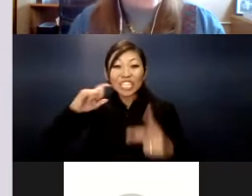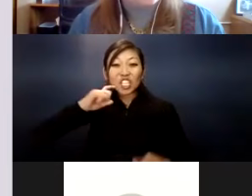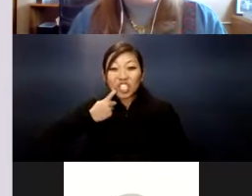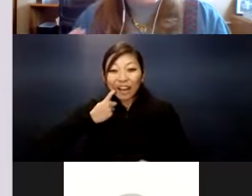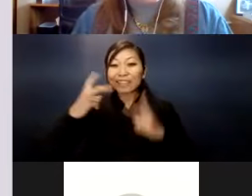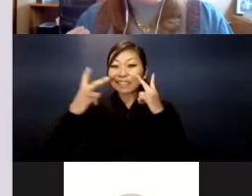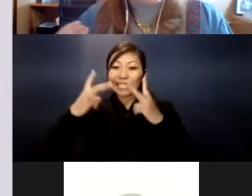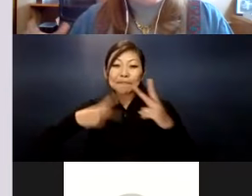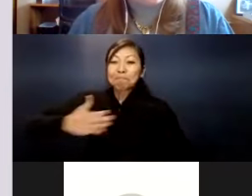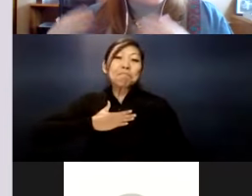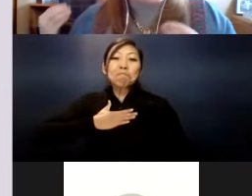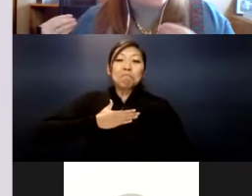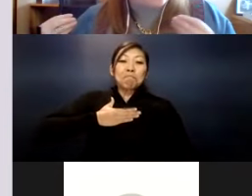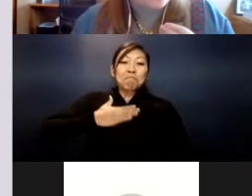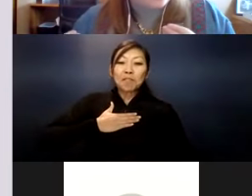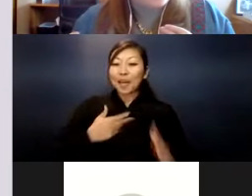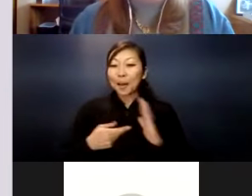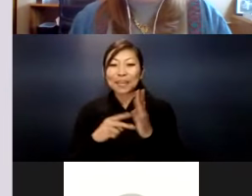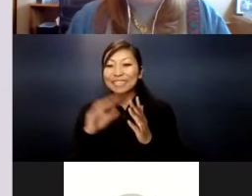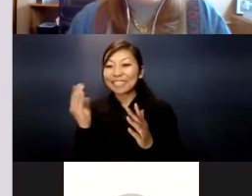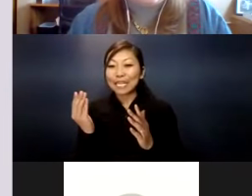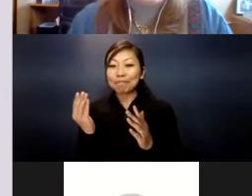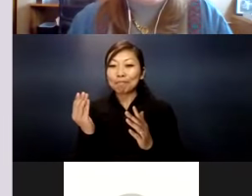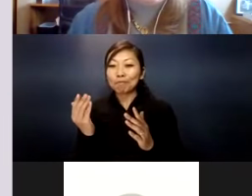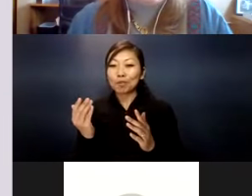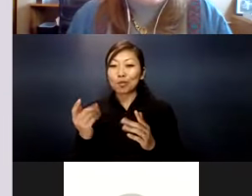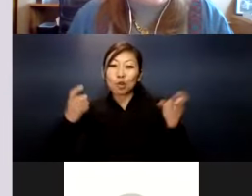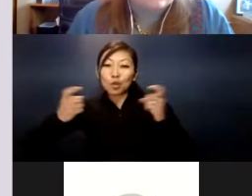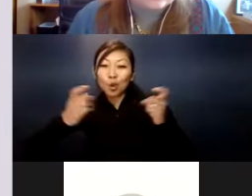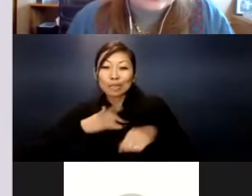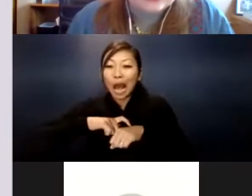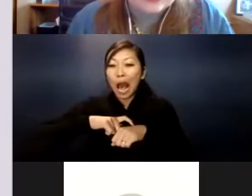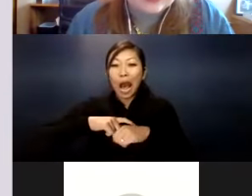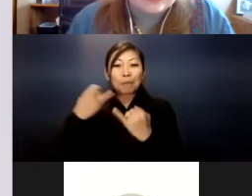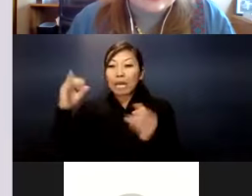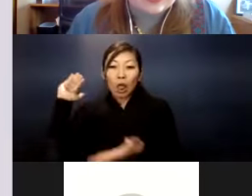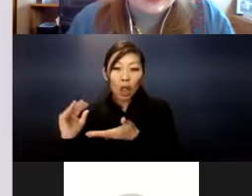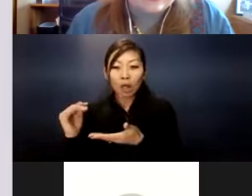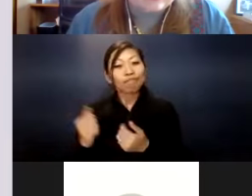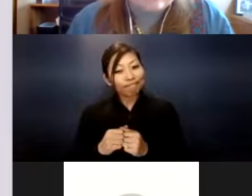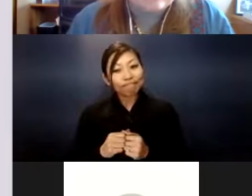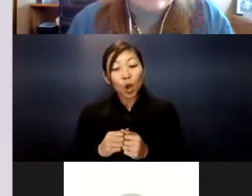accept it or that they some of that soaks in. Um, Unfortunately,